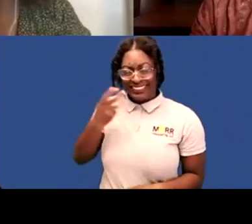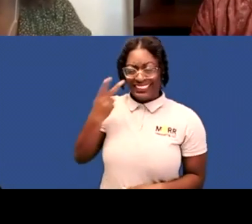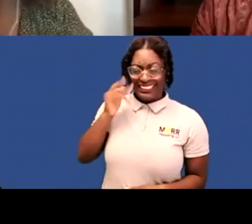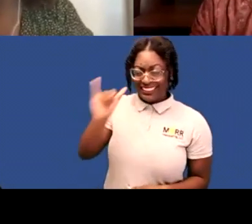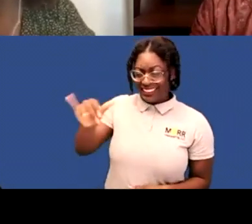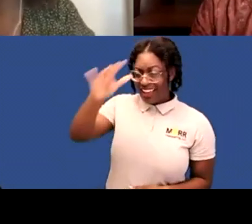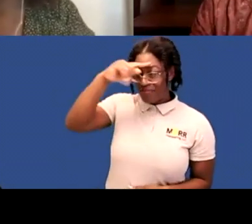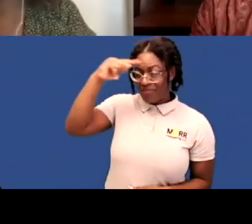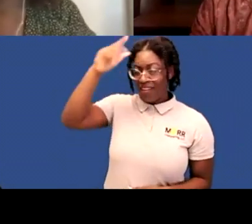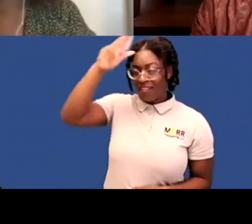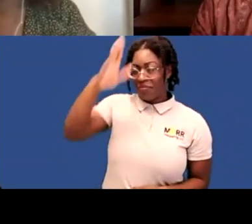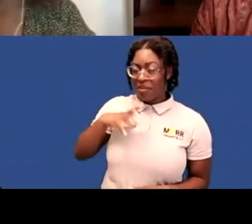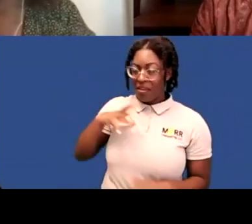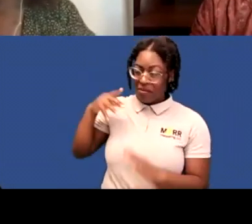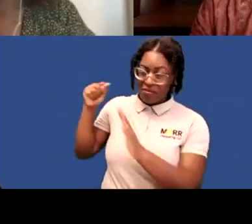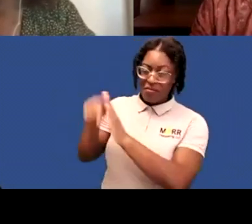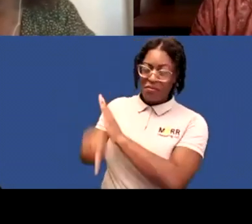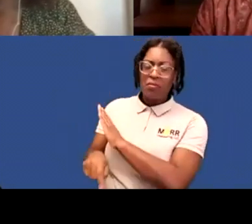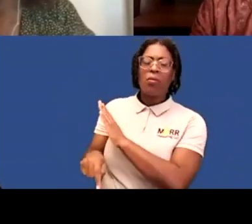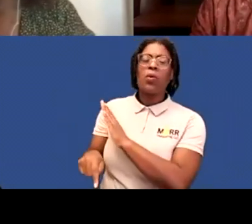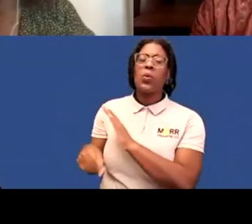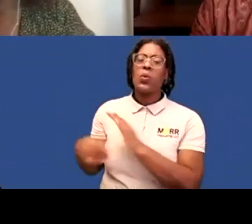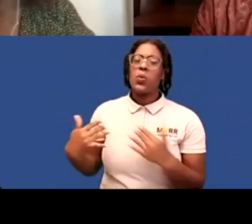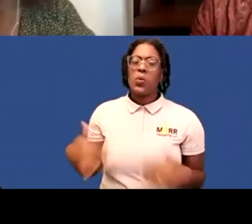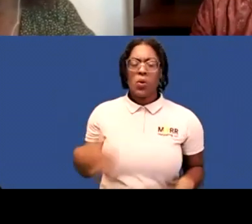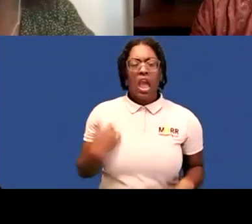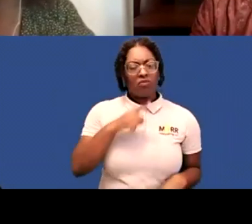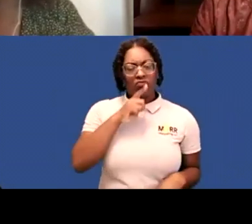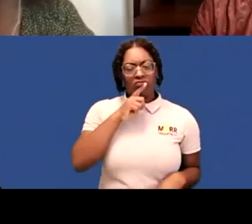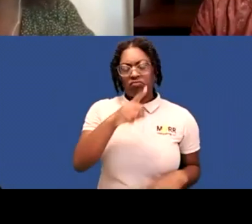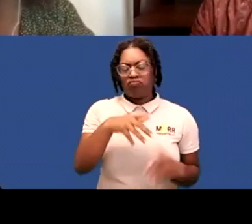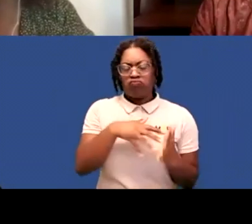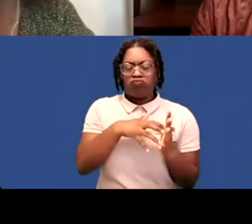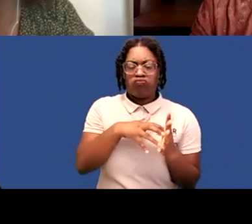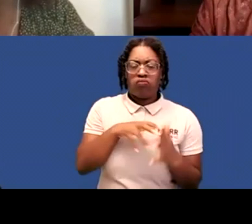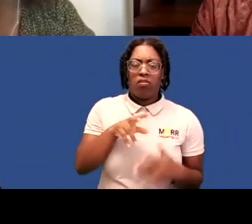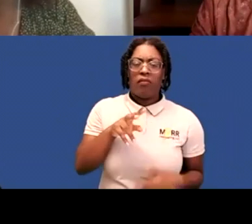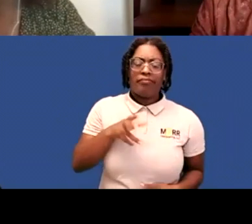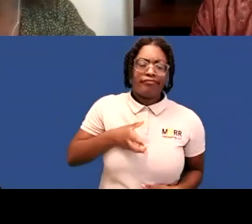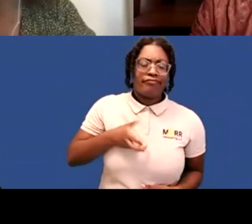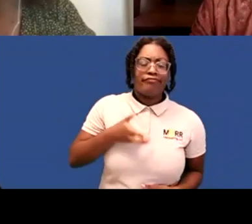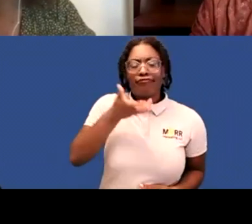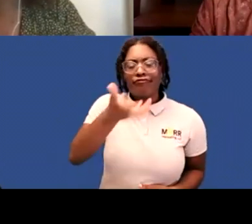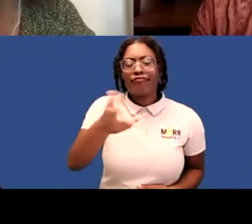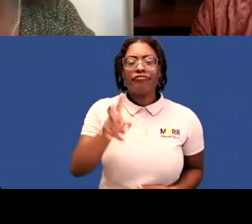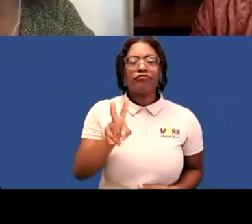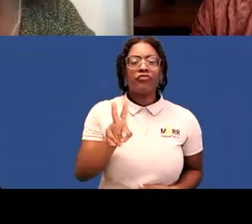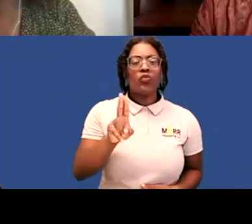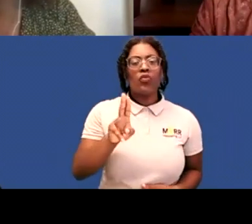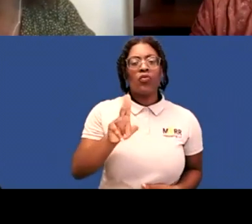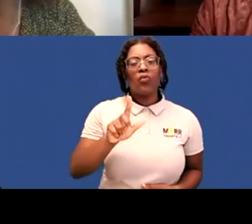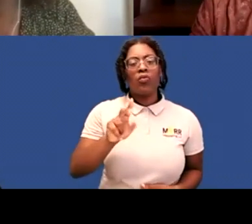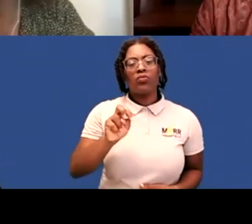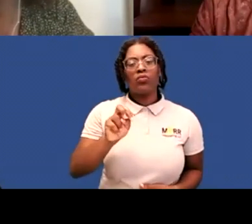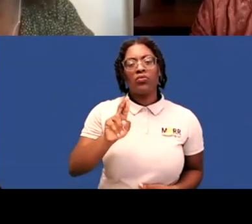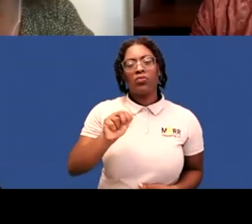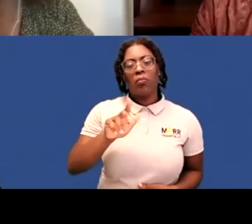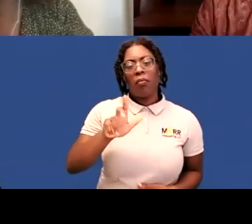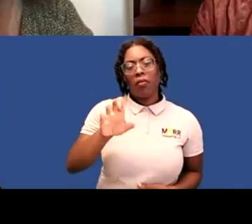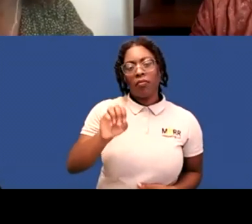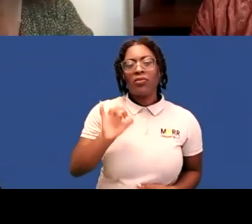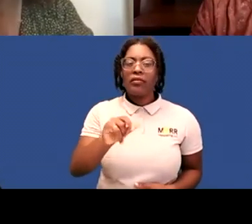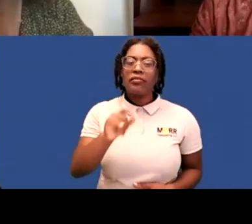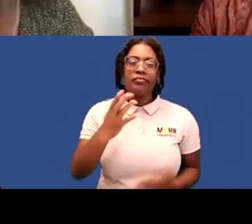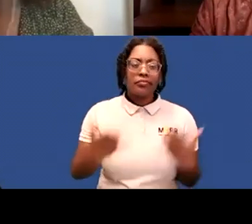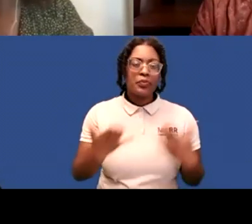time. And so that is probably a good example of one of the things. And